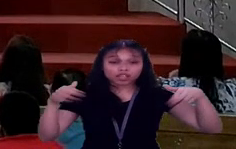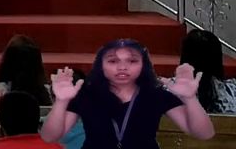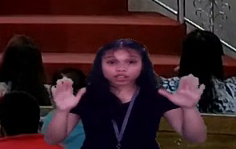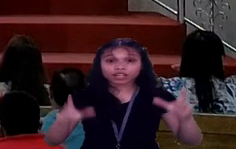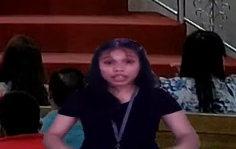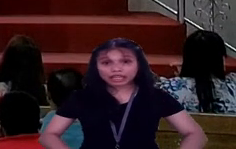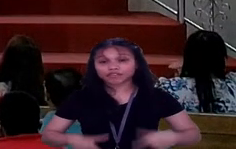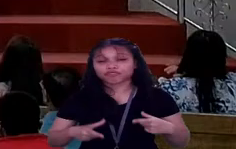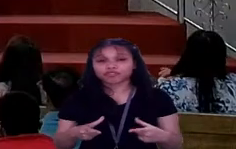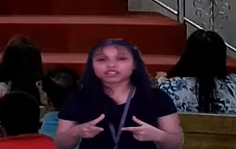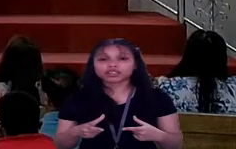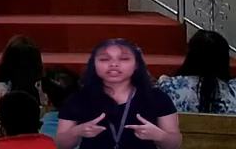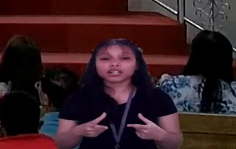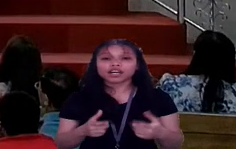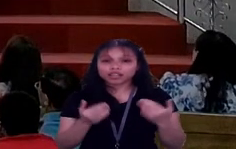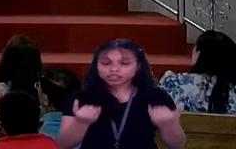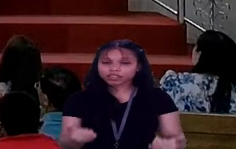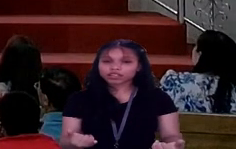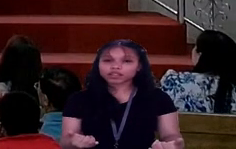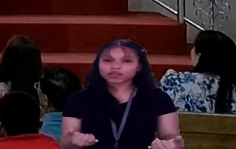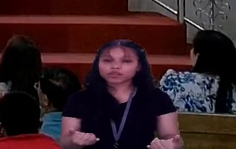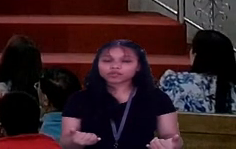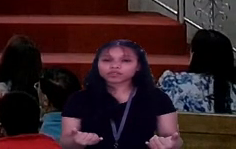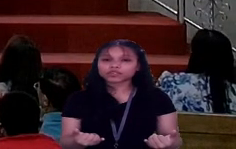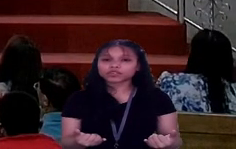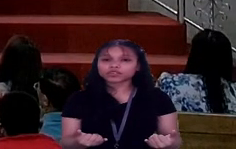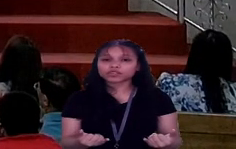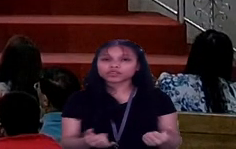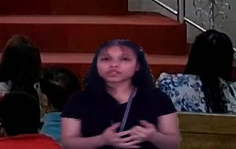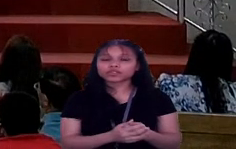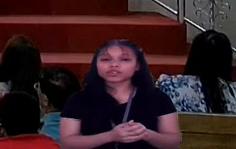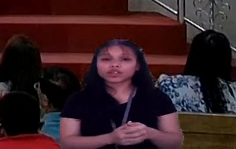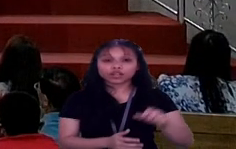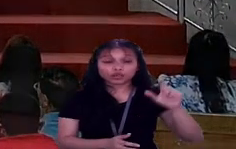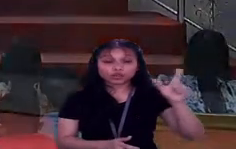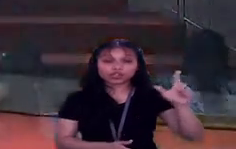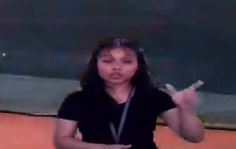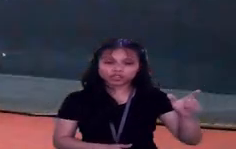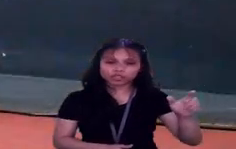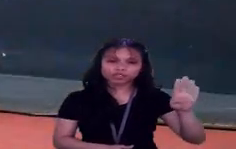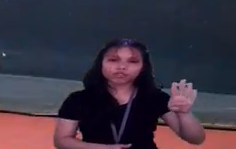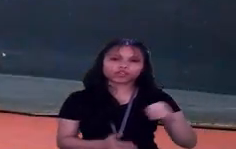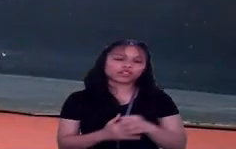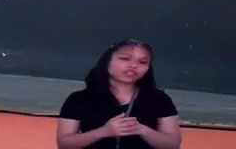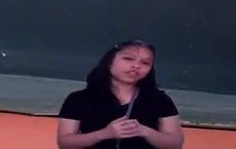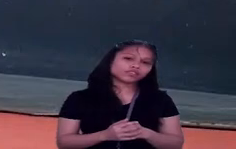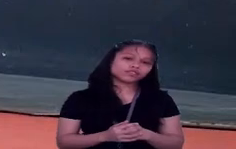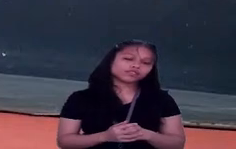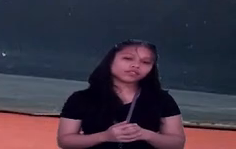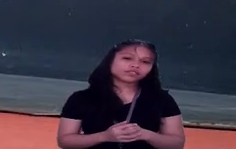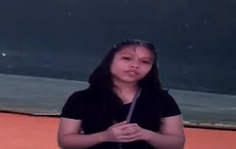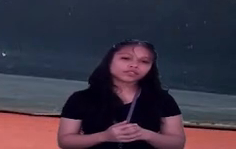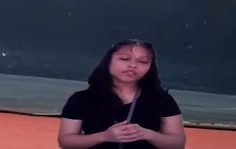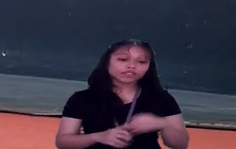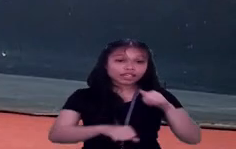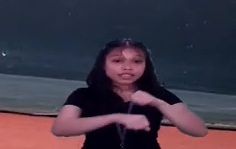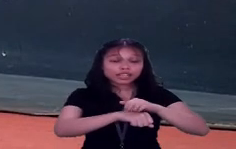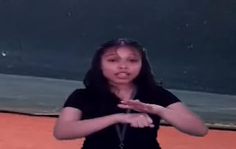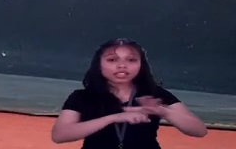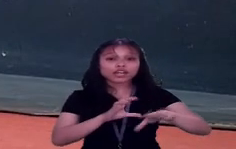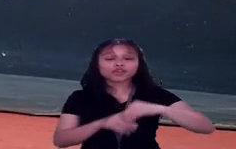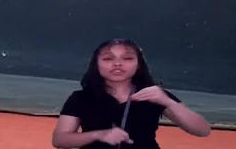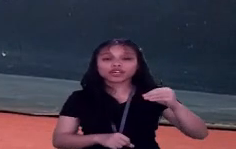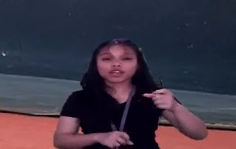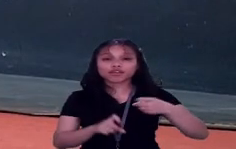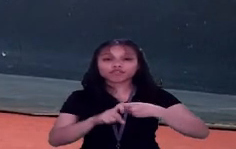year, and now I am here in front of you. I'm with the batch 2024. And I was sent out from Bethany